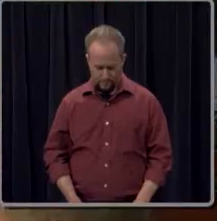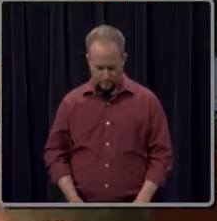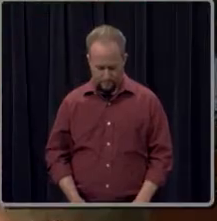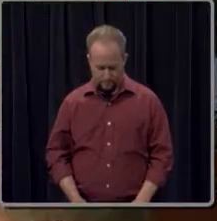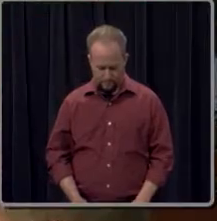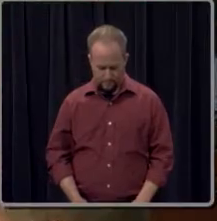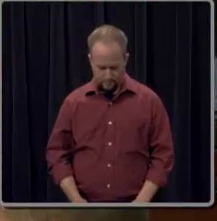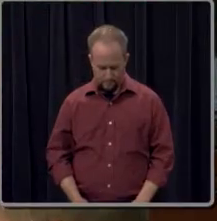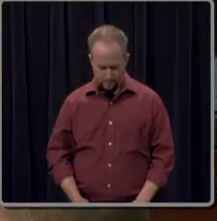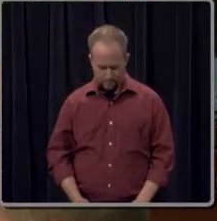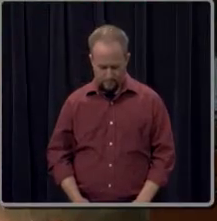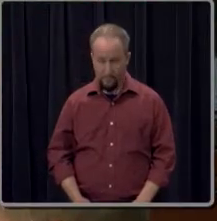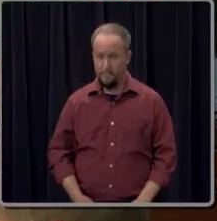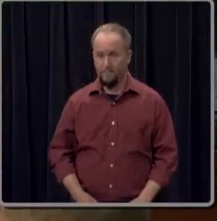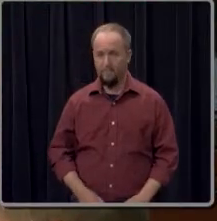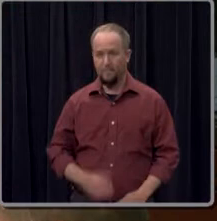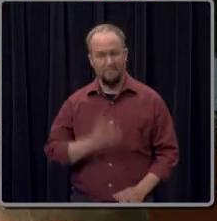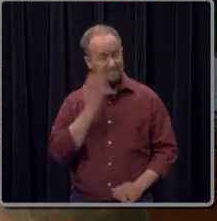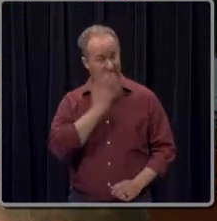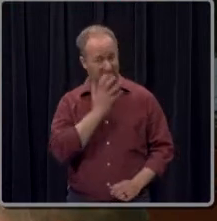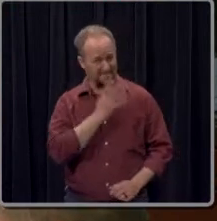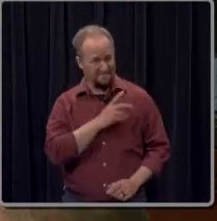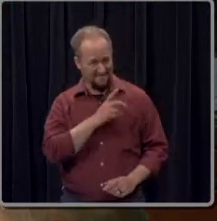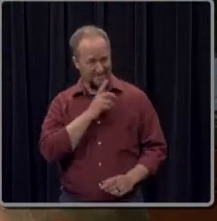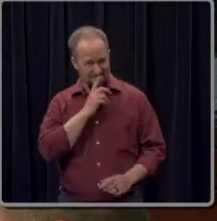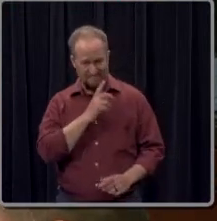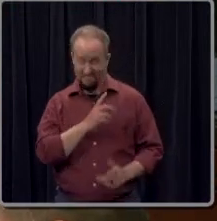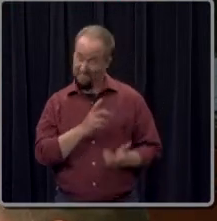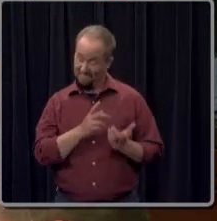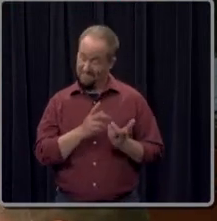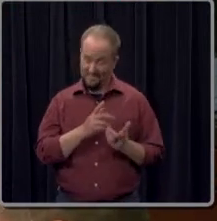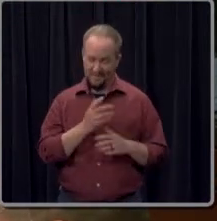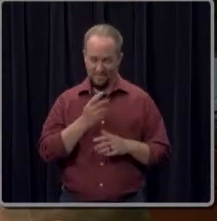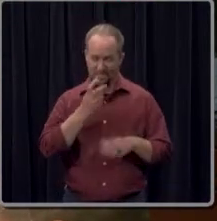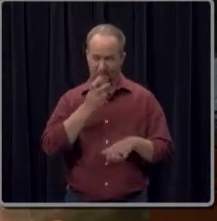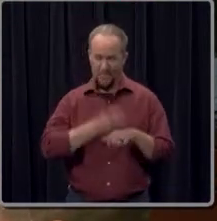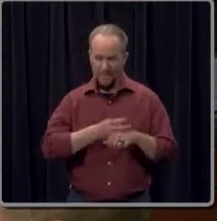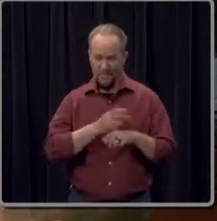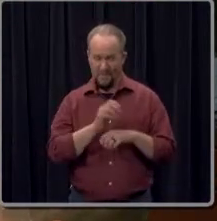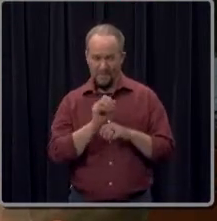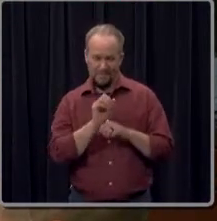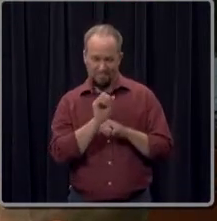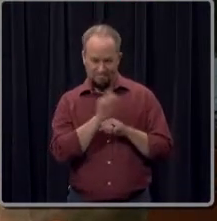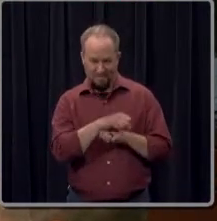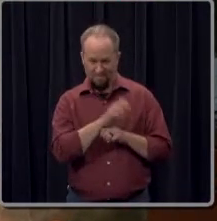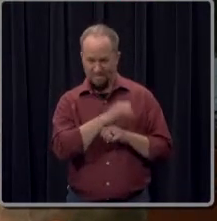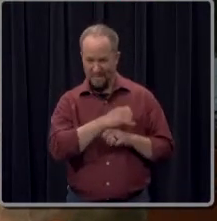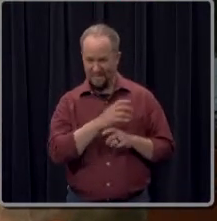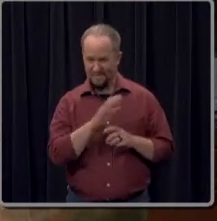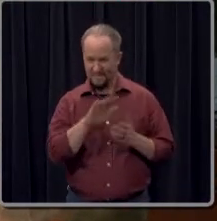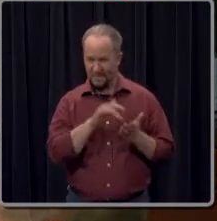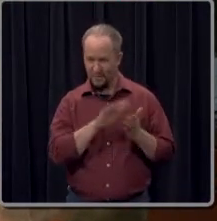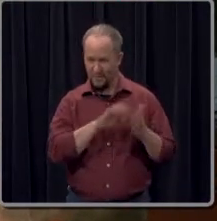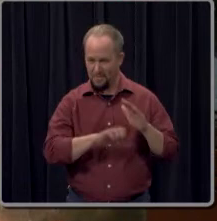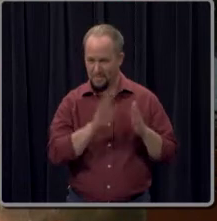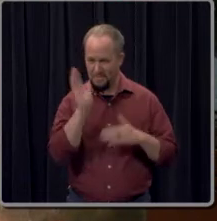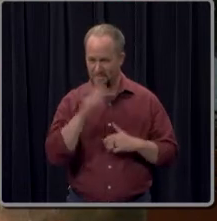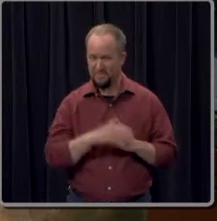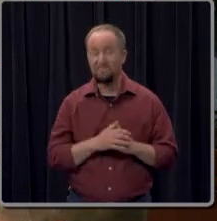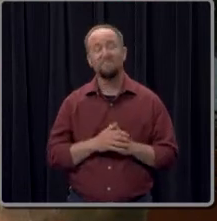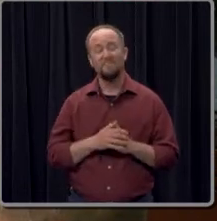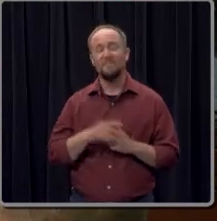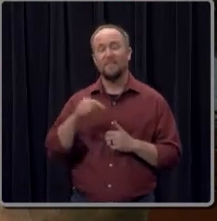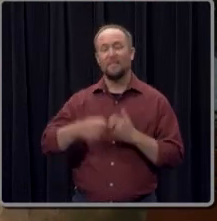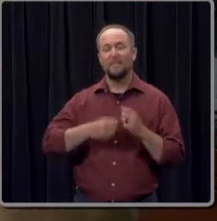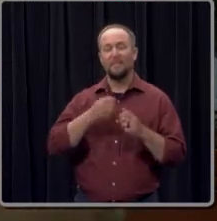It'll be really hard to top that Central Elementary presentation, but this week, the National Association of the Education of